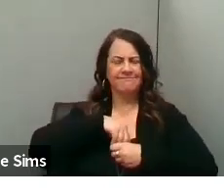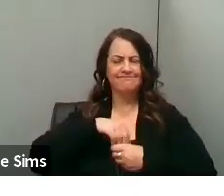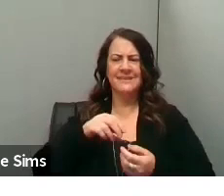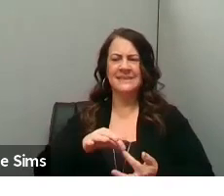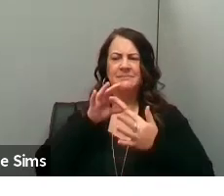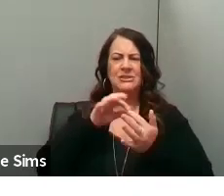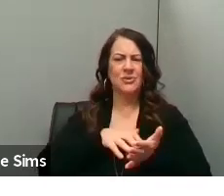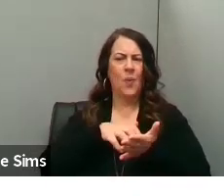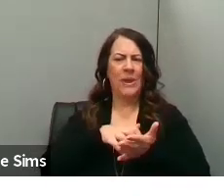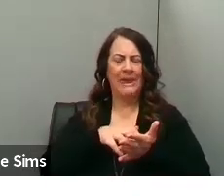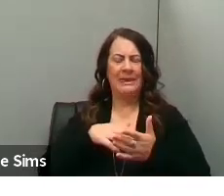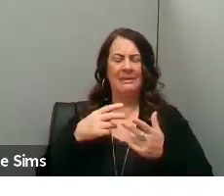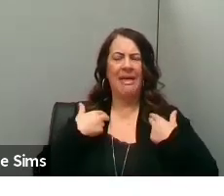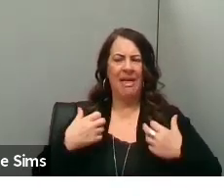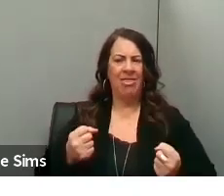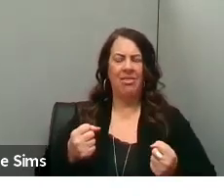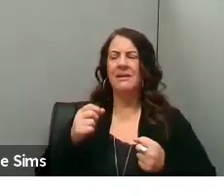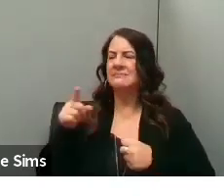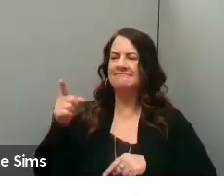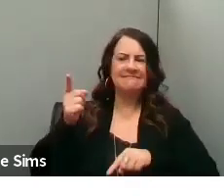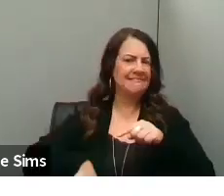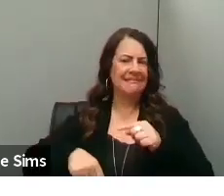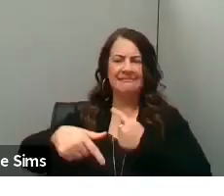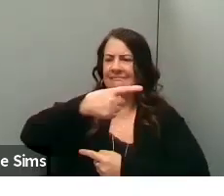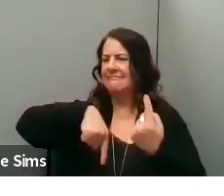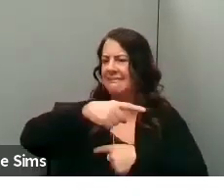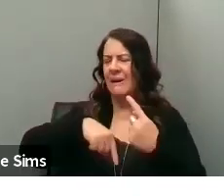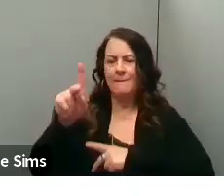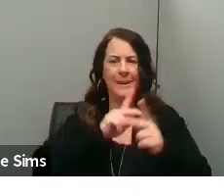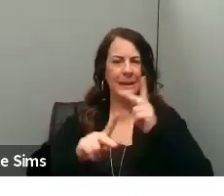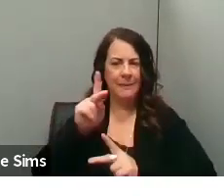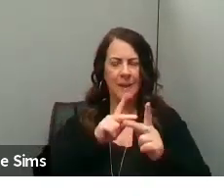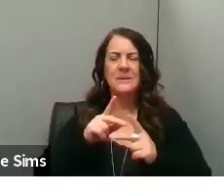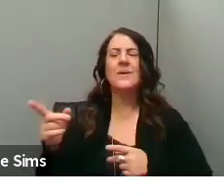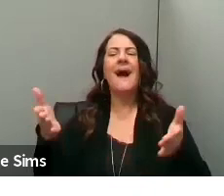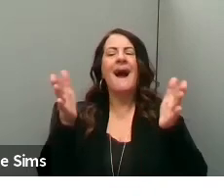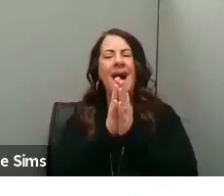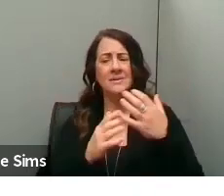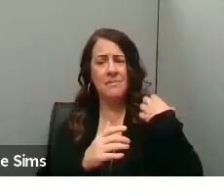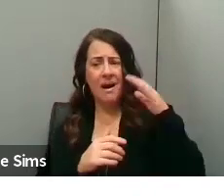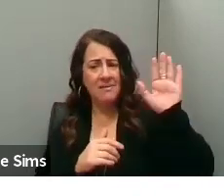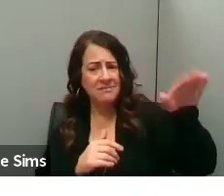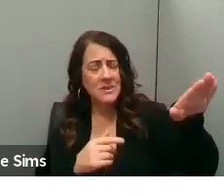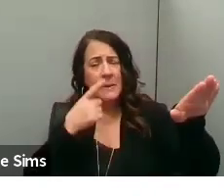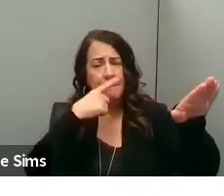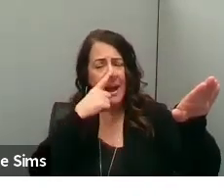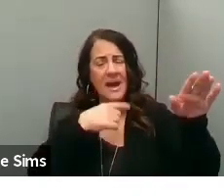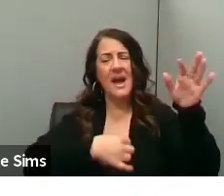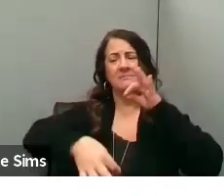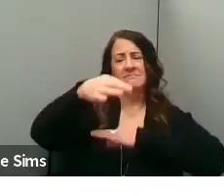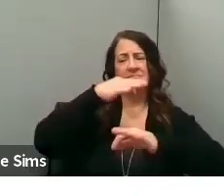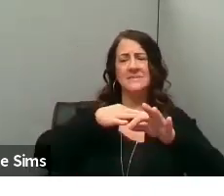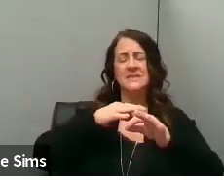into contact with people. But his boss, Joe, would rather have Michael wear personal protective